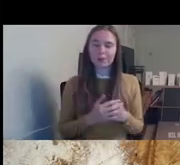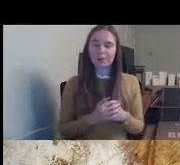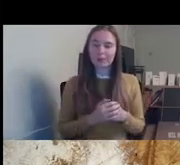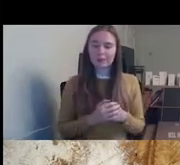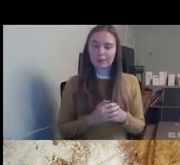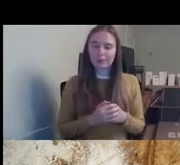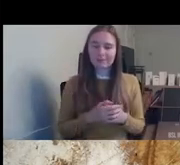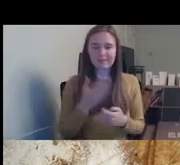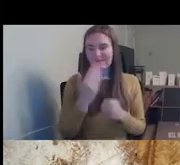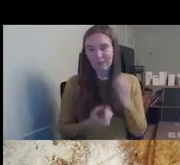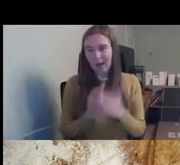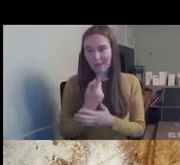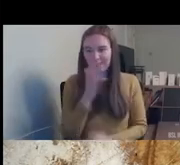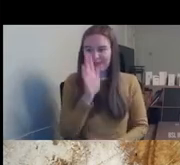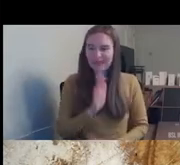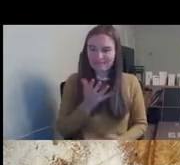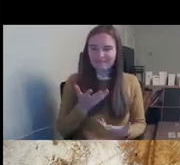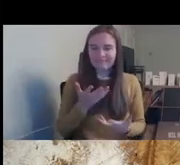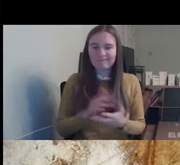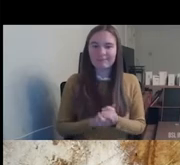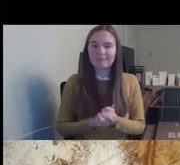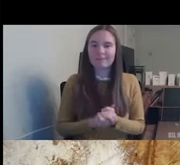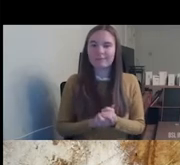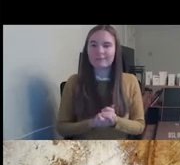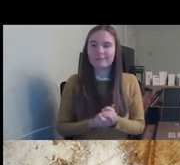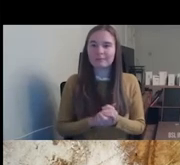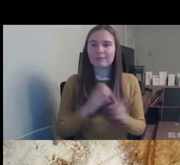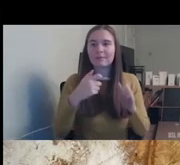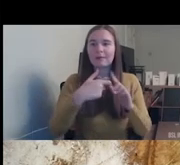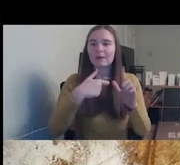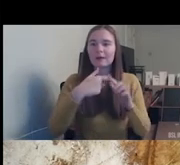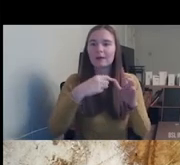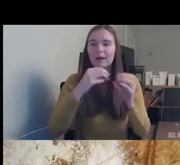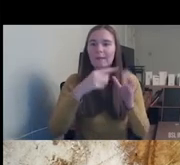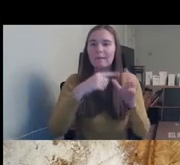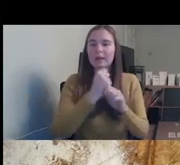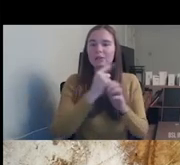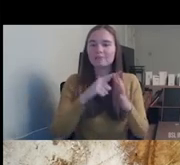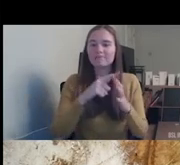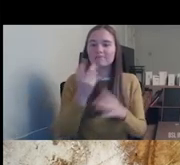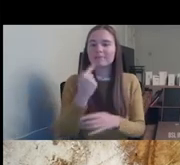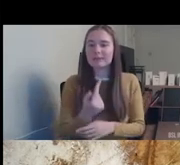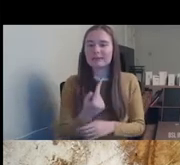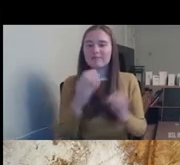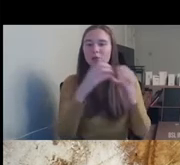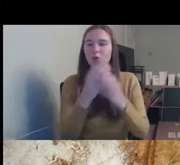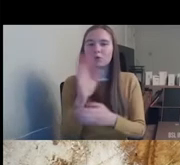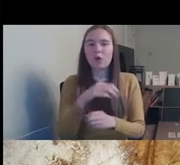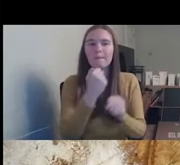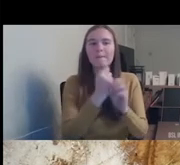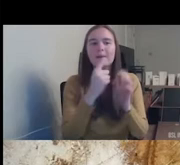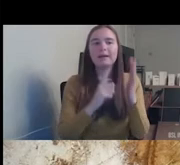happen. And as Kabage mentioned, these stones were from an area called Gilgil. Gilgil is a